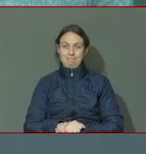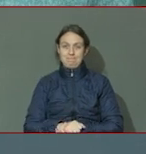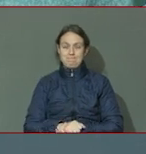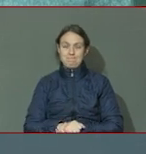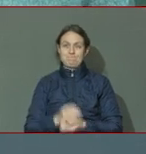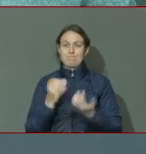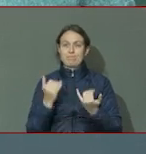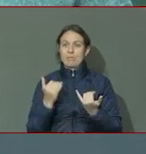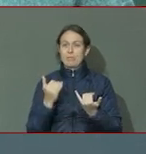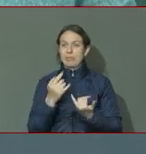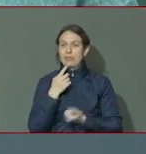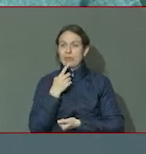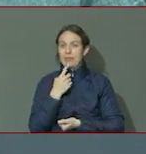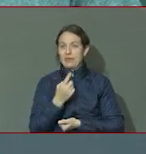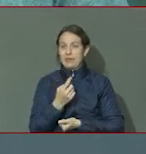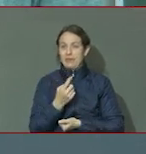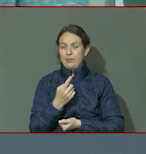Now they say